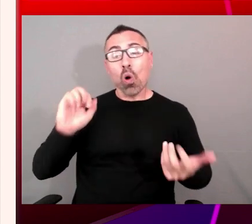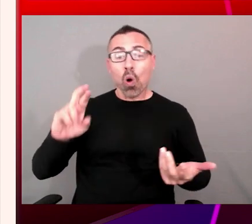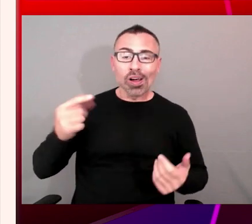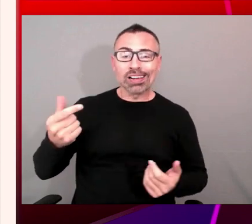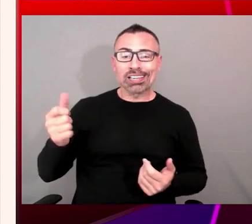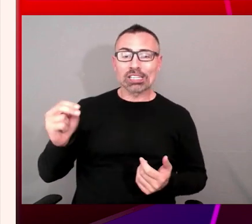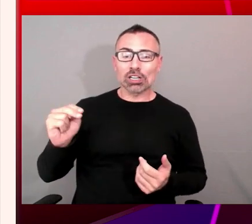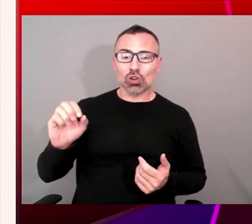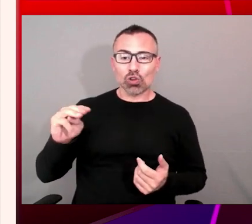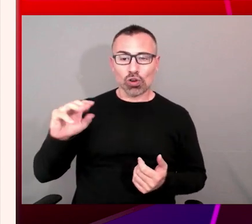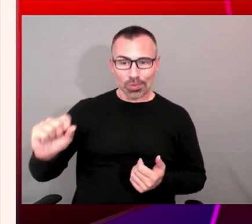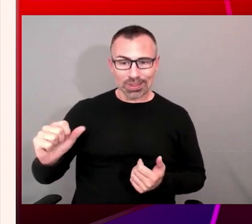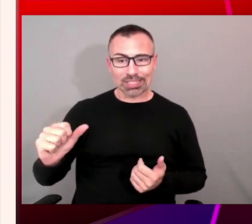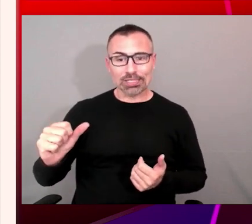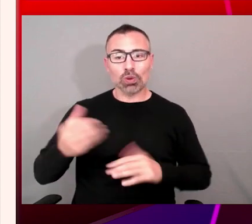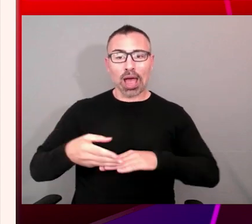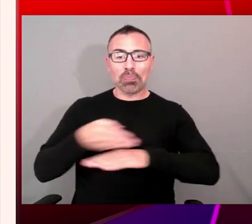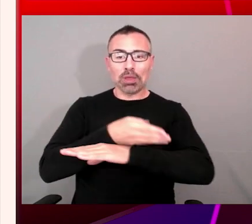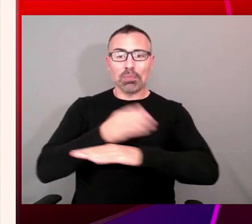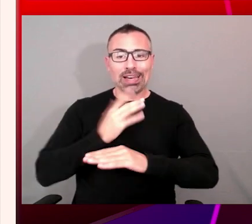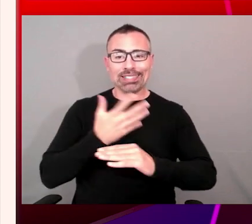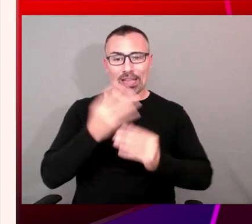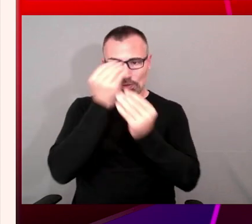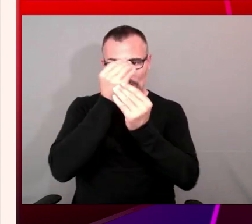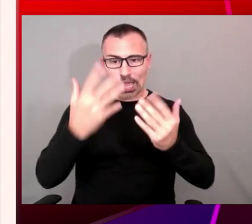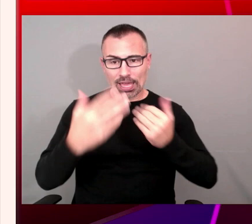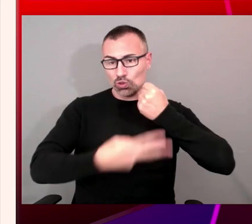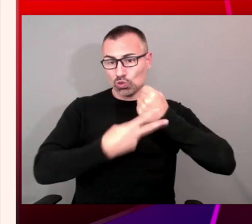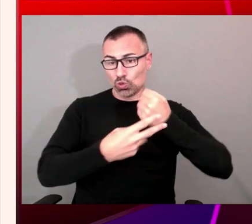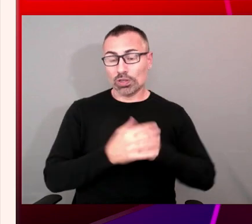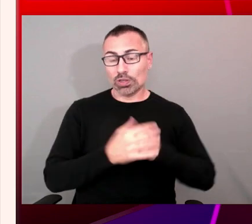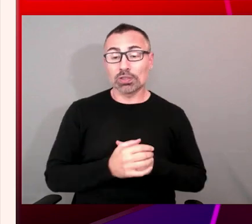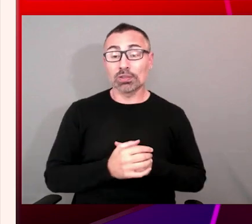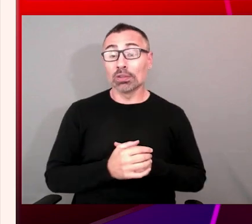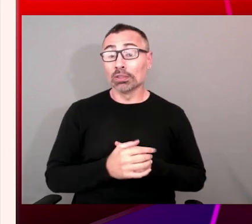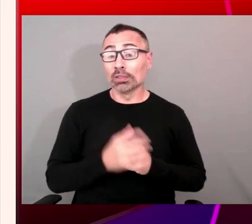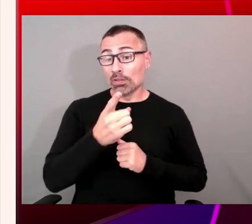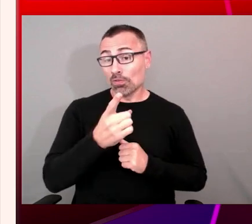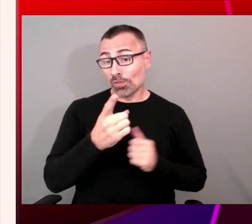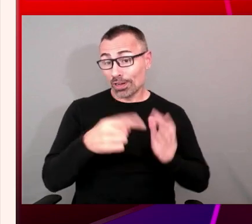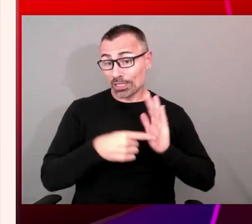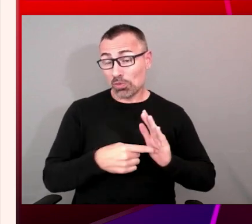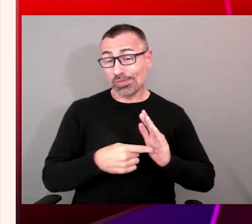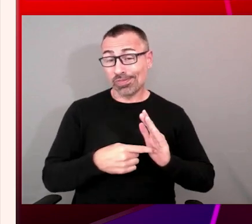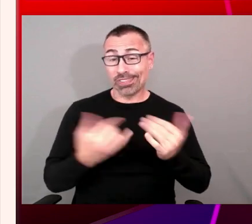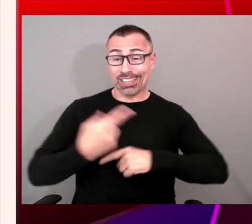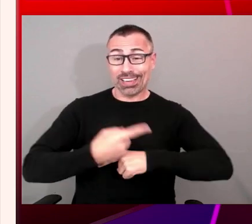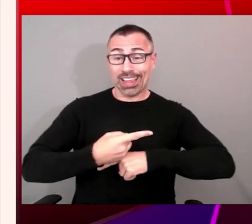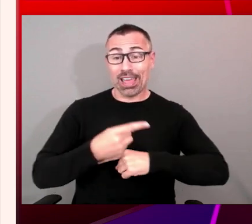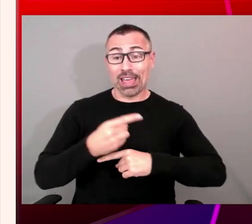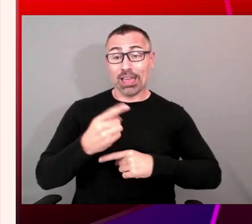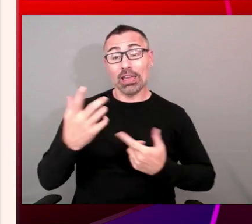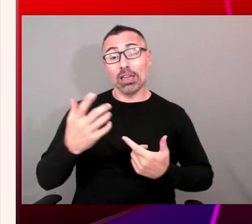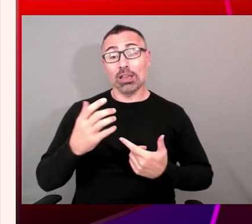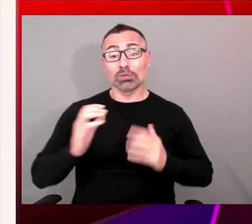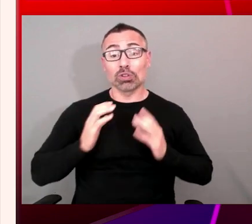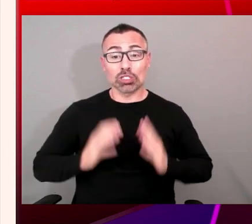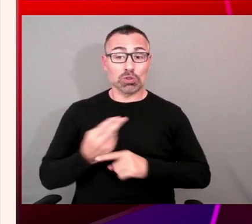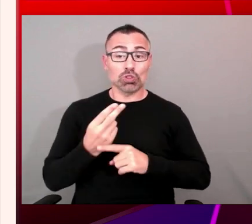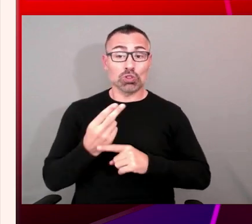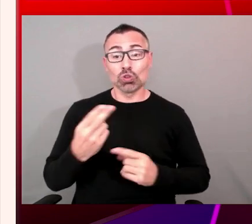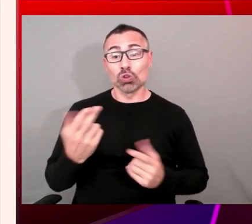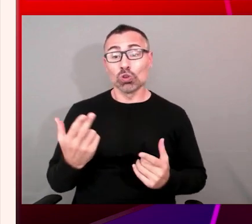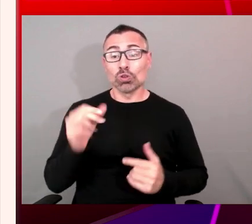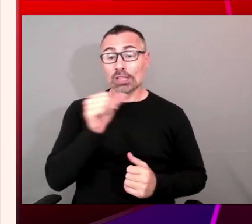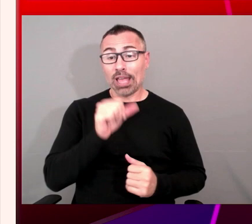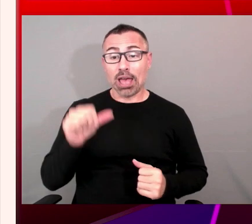storage. Okay. And so what we've done is a good way to think about it is today customers would use Amazon S3. Amazon S3 is an absolutely incredible